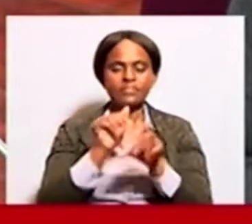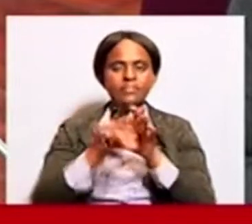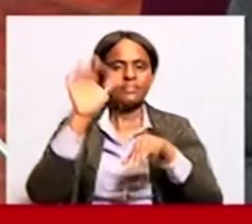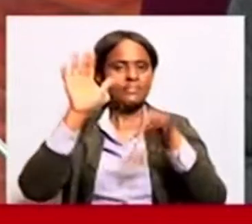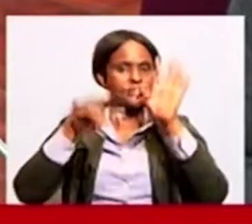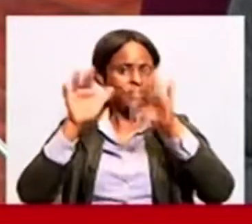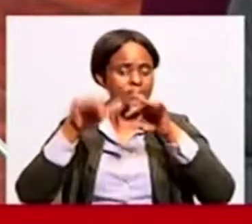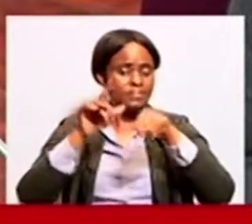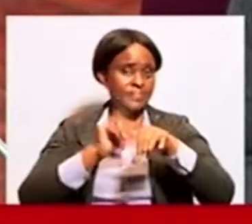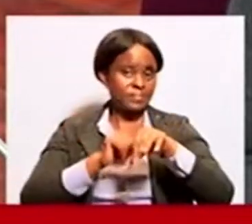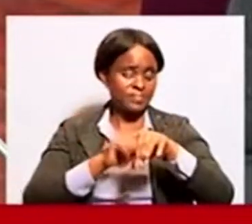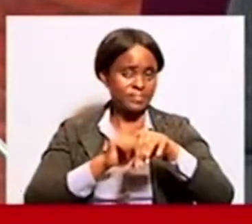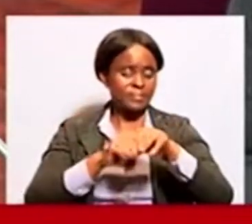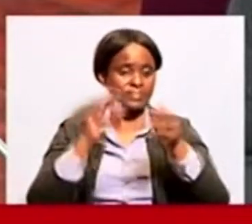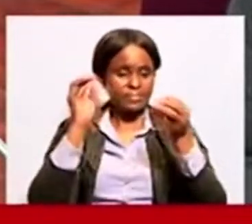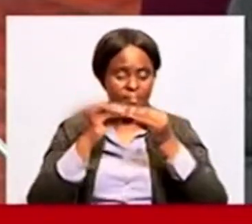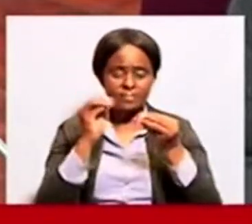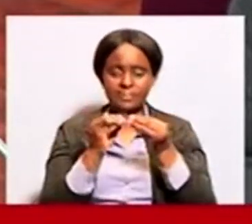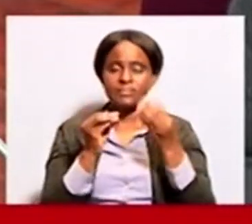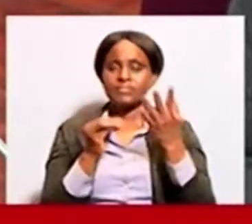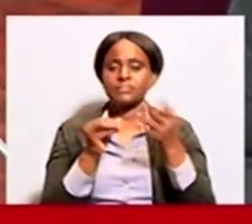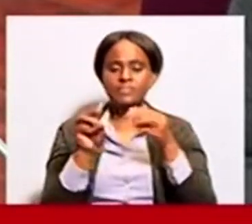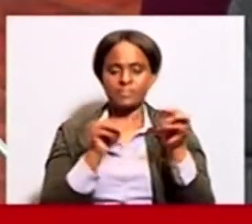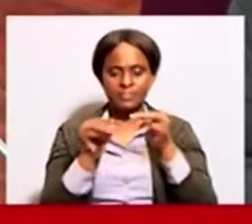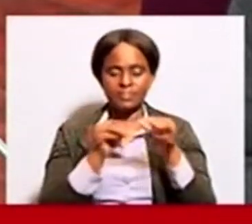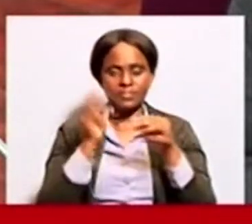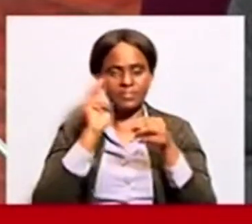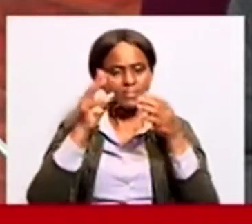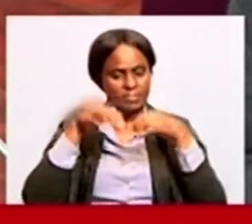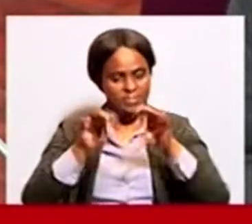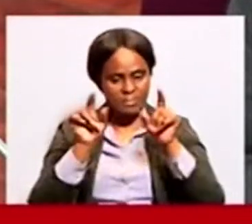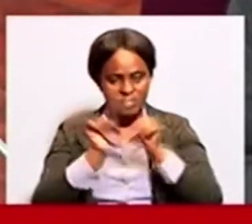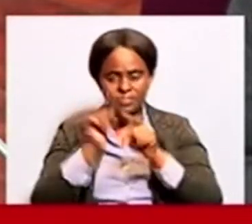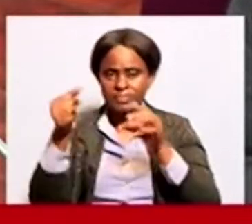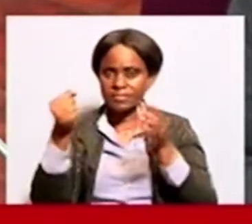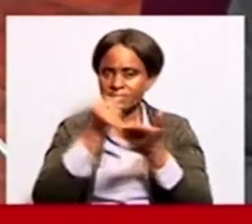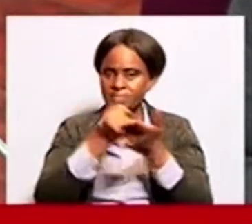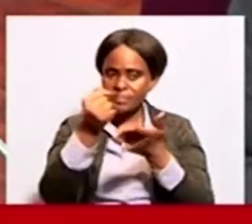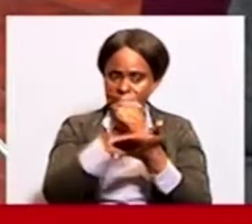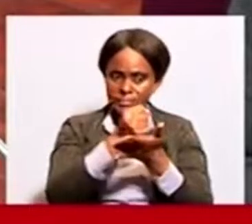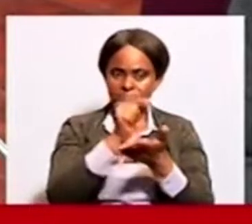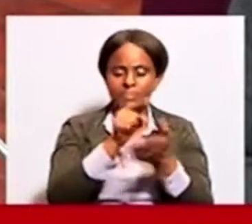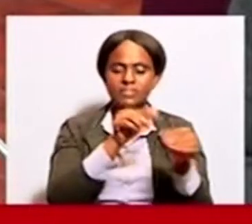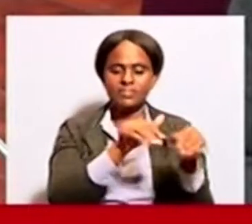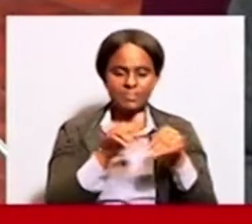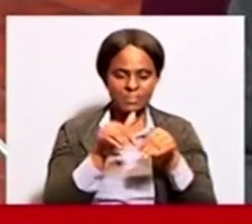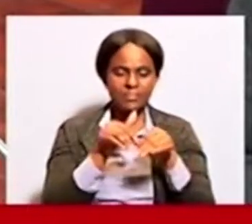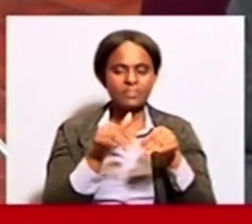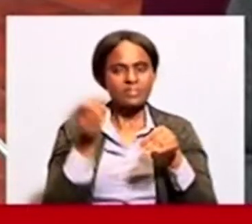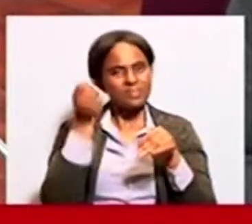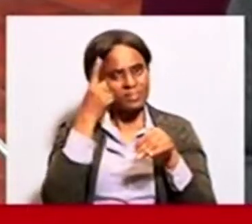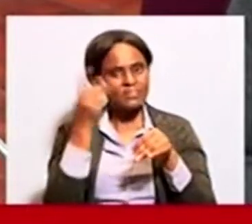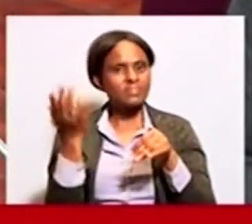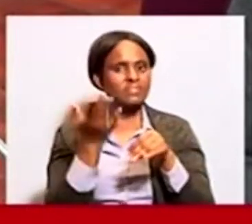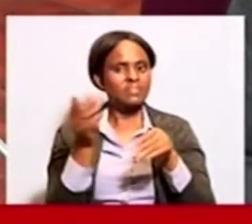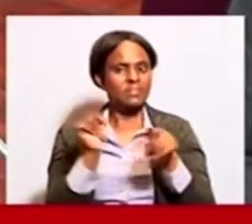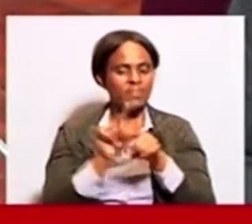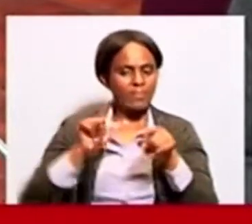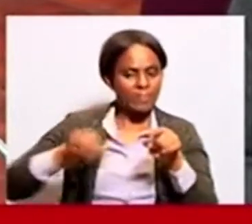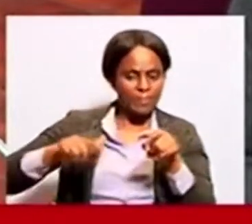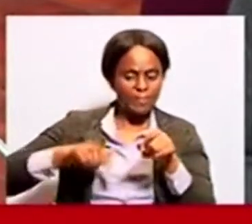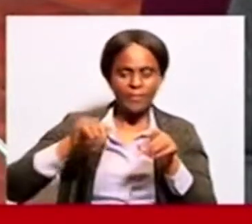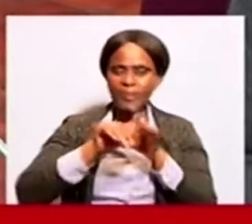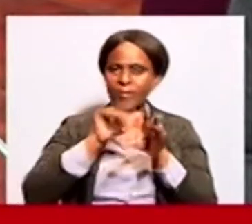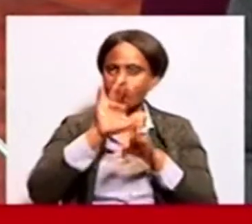season. Further, management will continue to engage key stakeholders to avoid misunderstandings and delays in execution